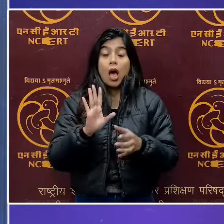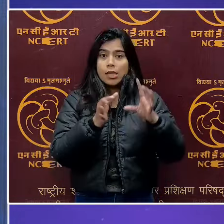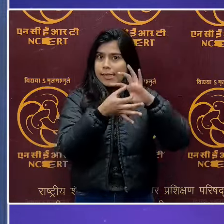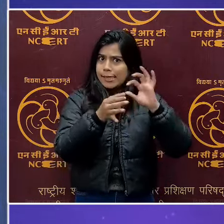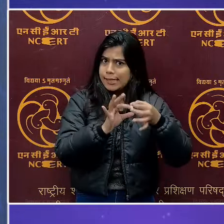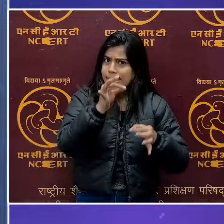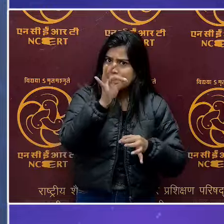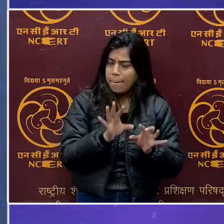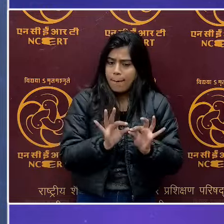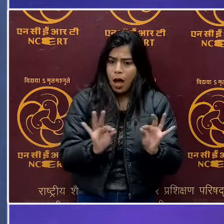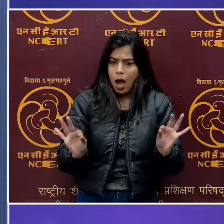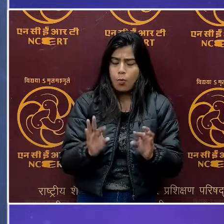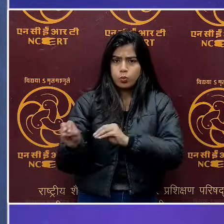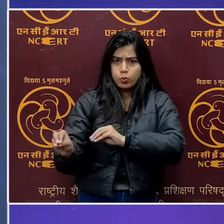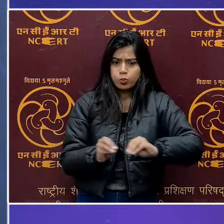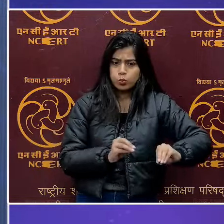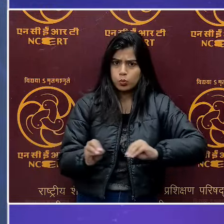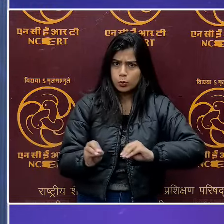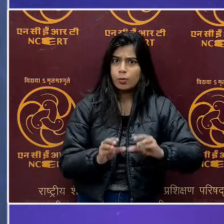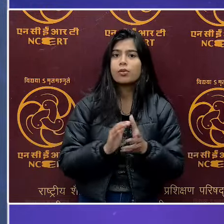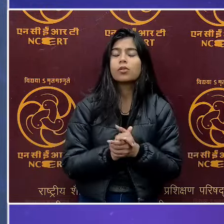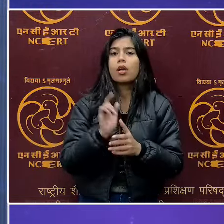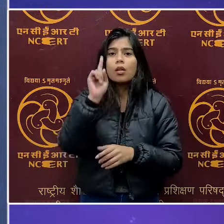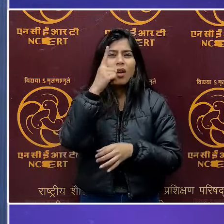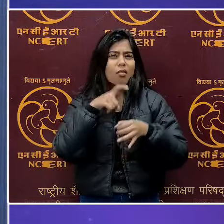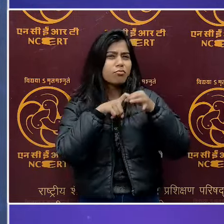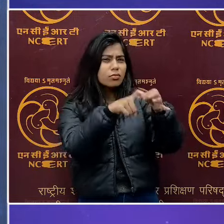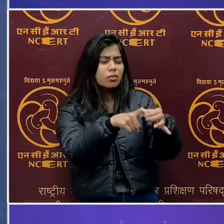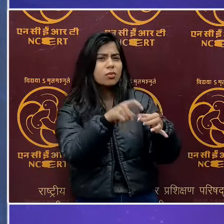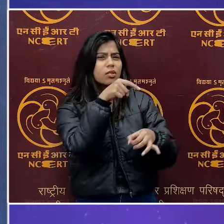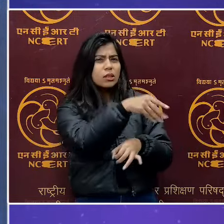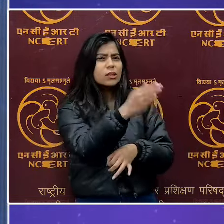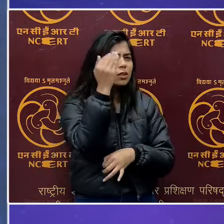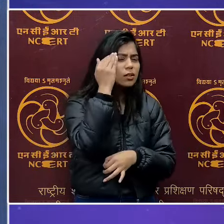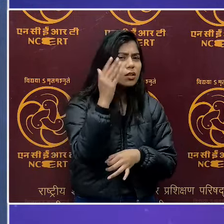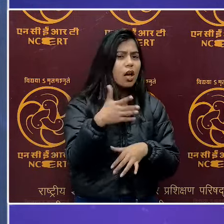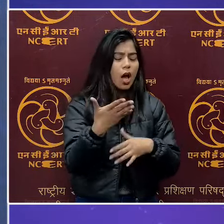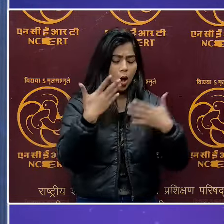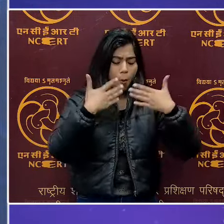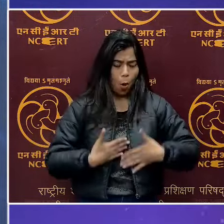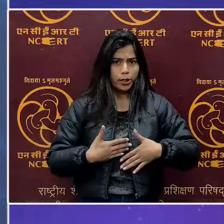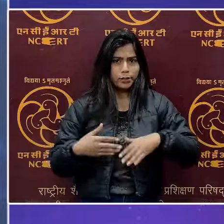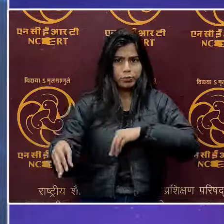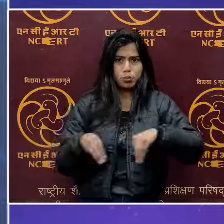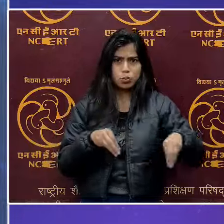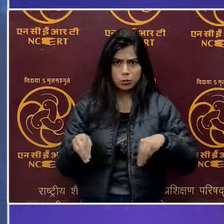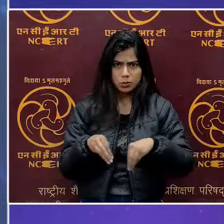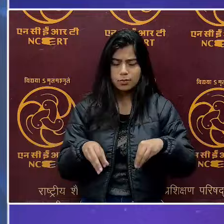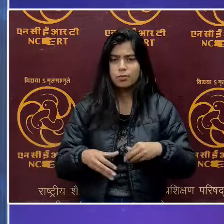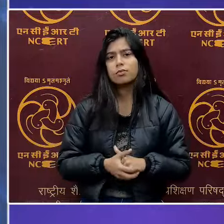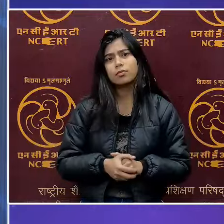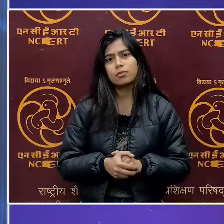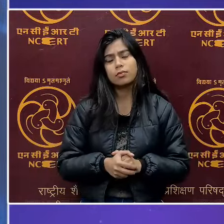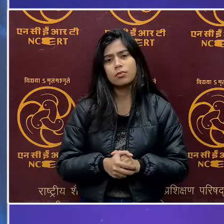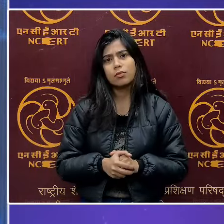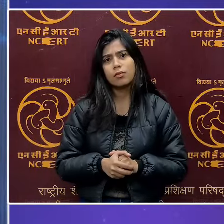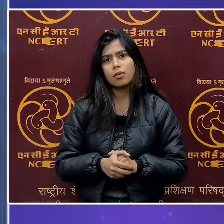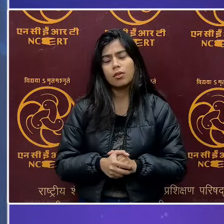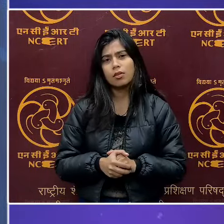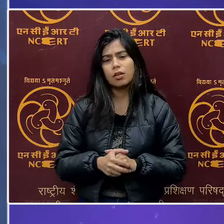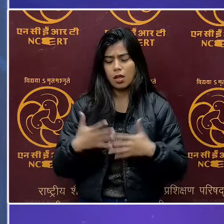motion, I would like to ask you first, how do you come to know that a body is in motion? When